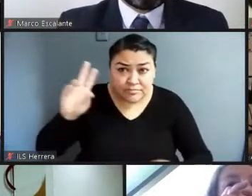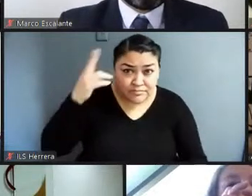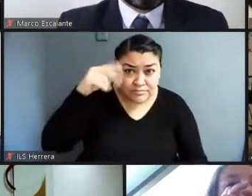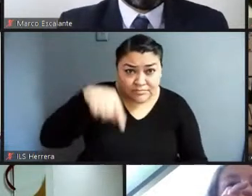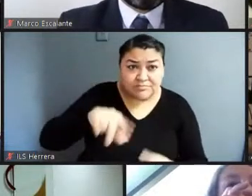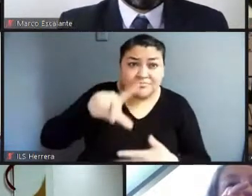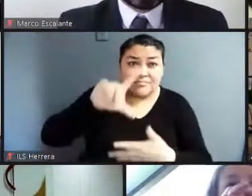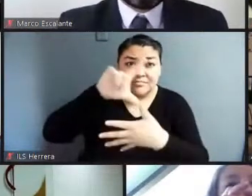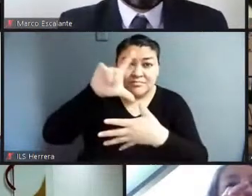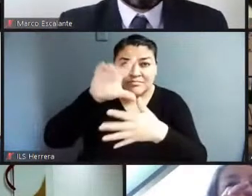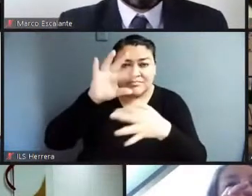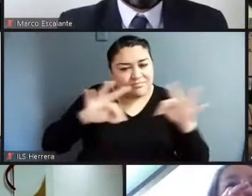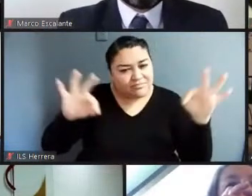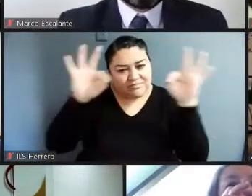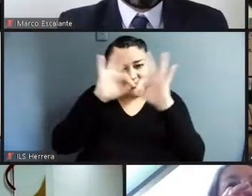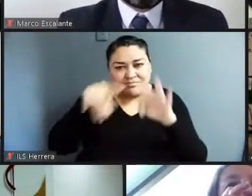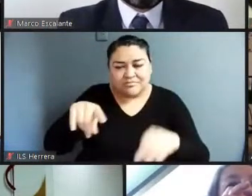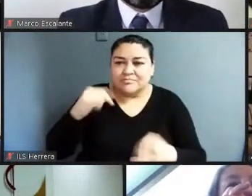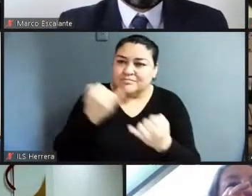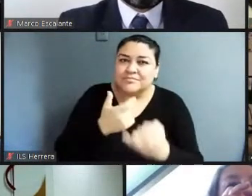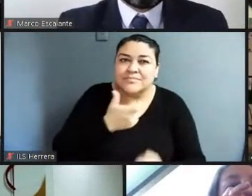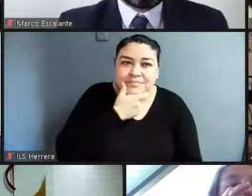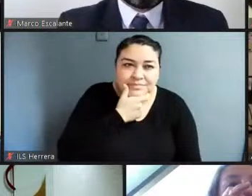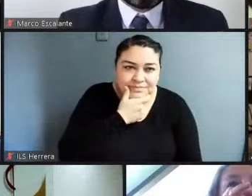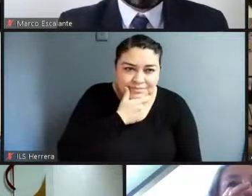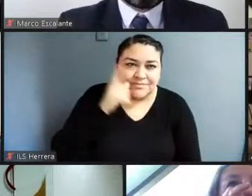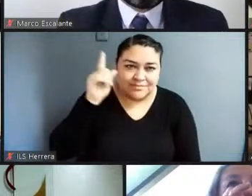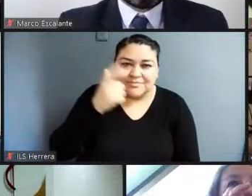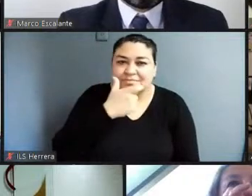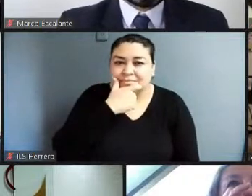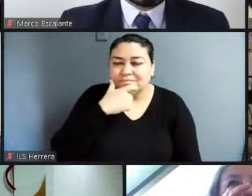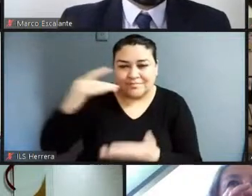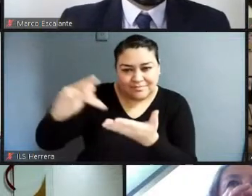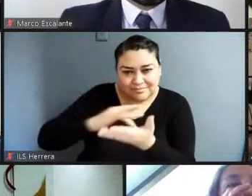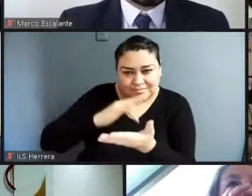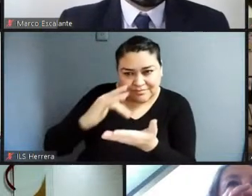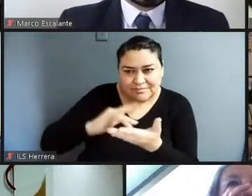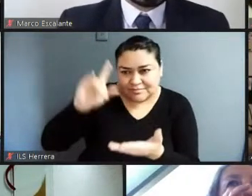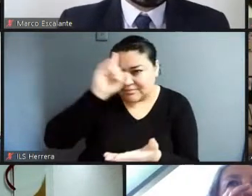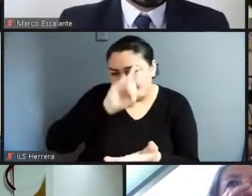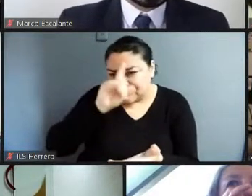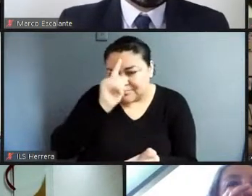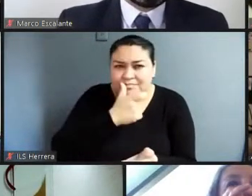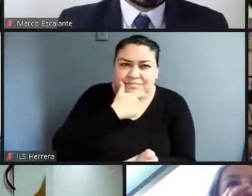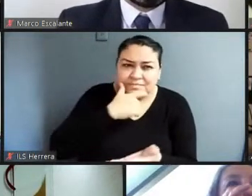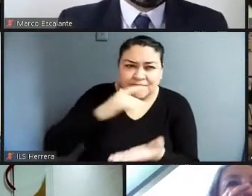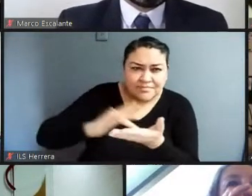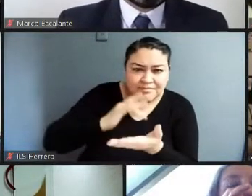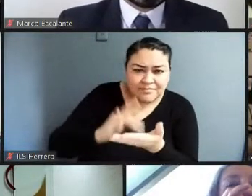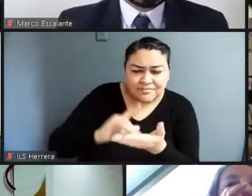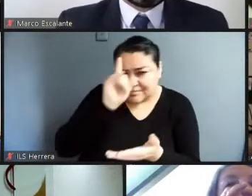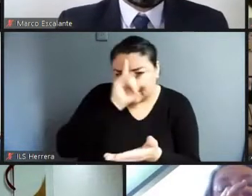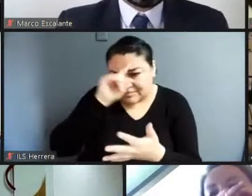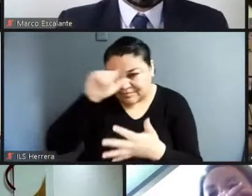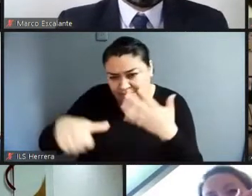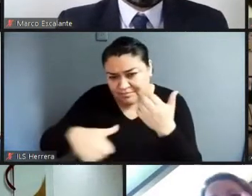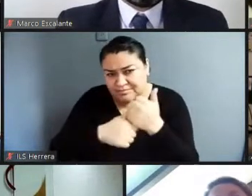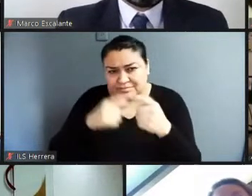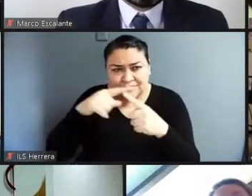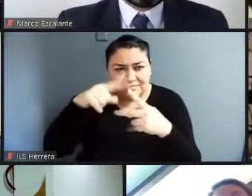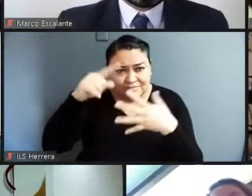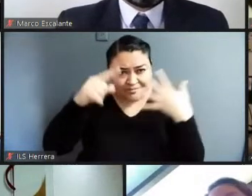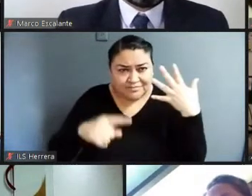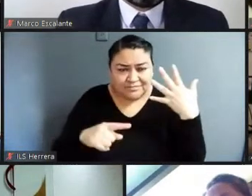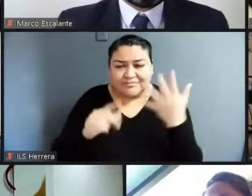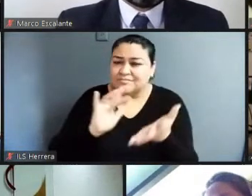this dialogue amongst Latin American universities and with the UK, of course, because they have guided us and provided